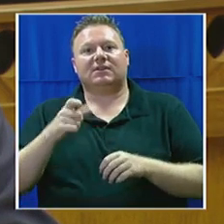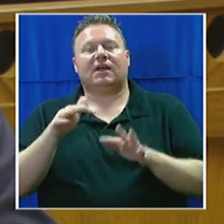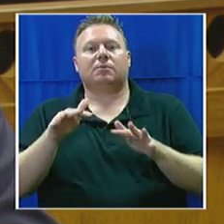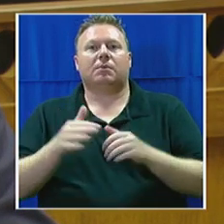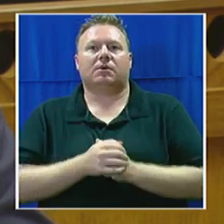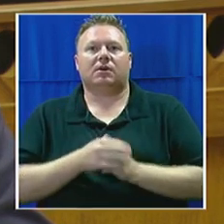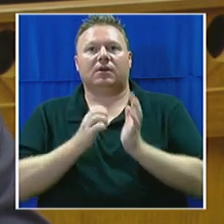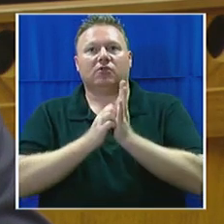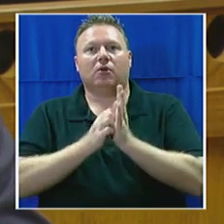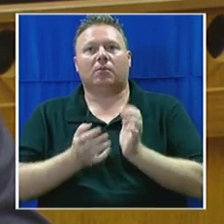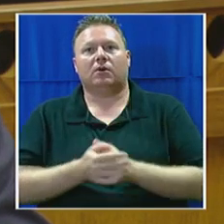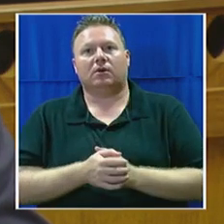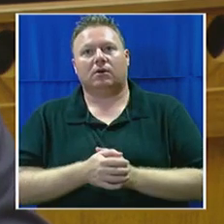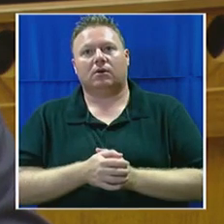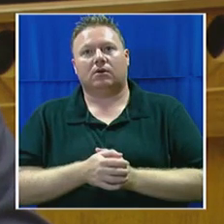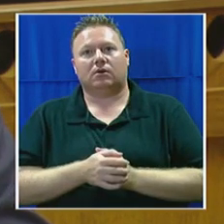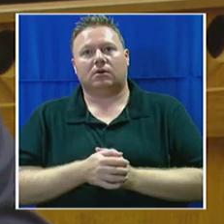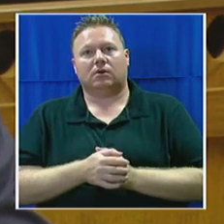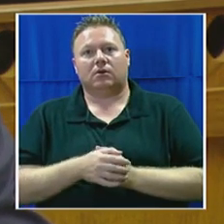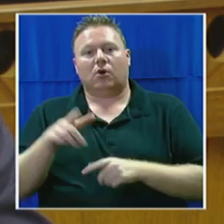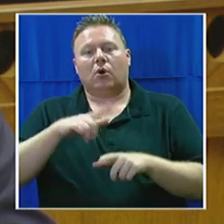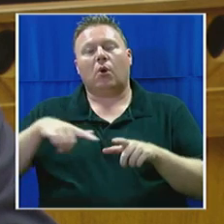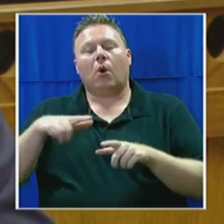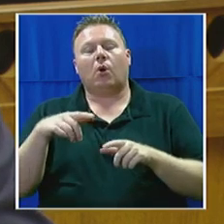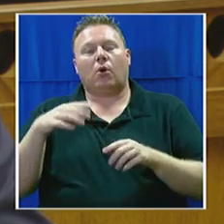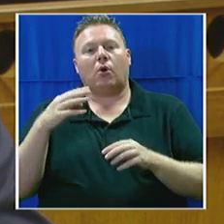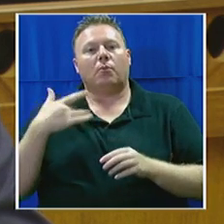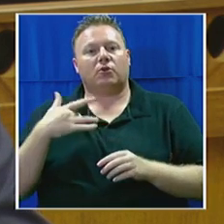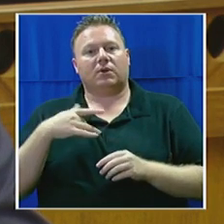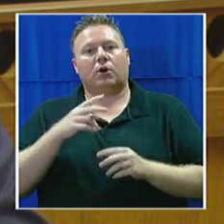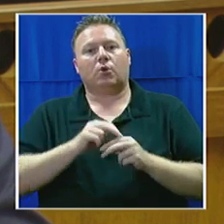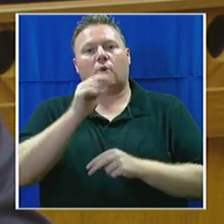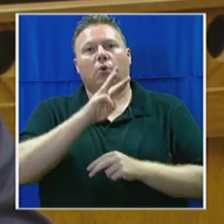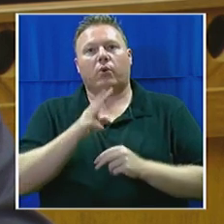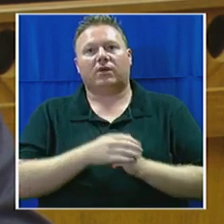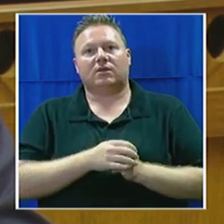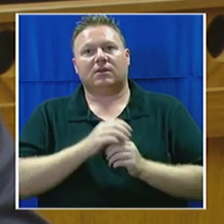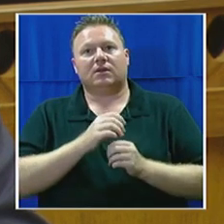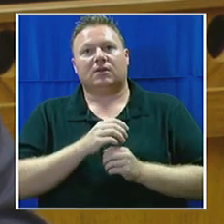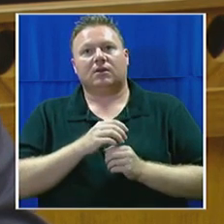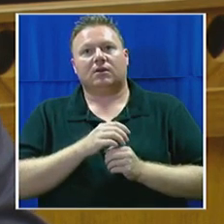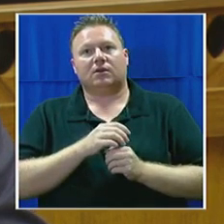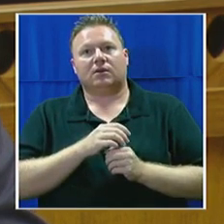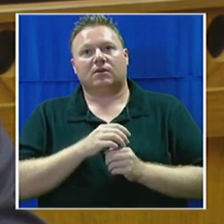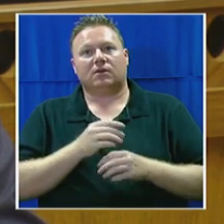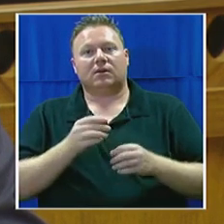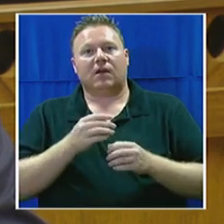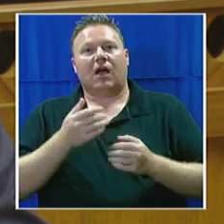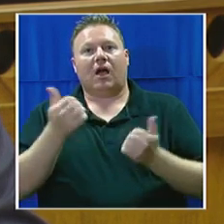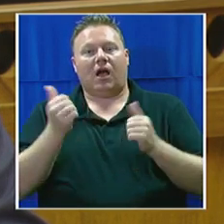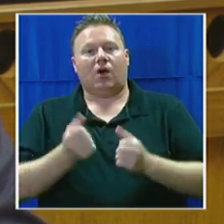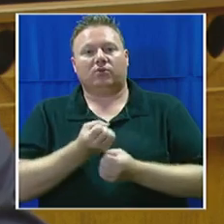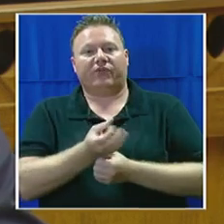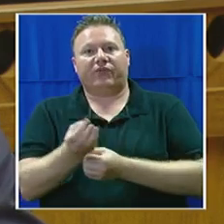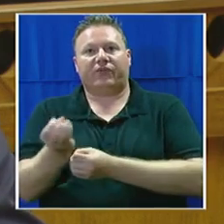An example of this is where the Matlosana local municipality in Northwest sends service accounts to the residents that are difficult to understand and do